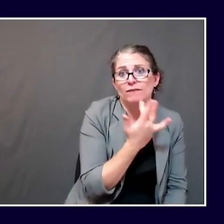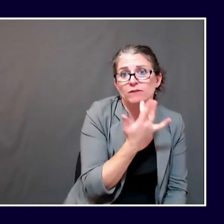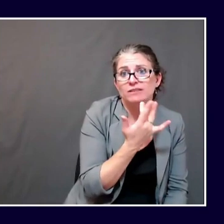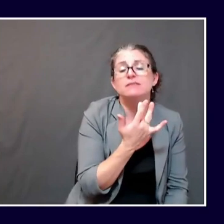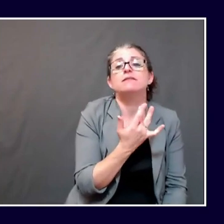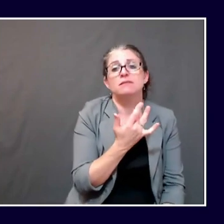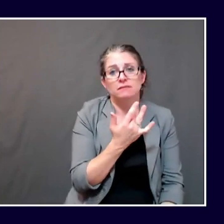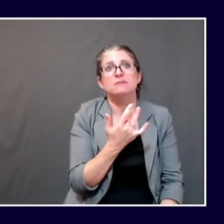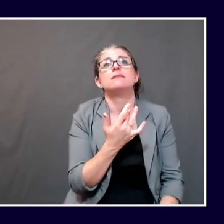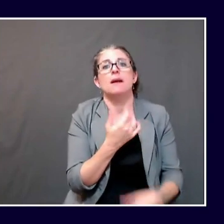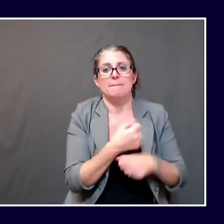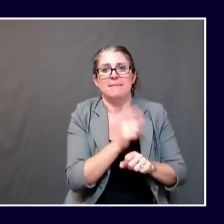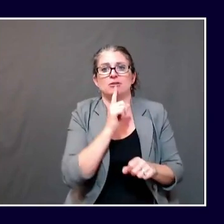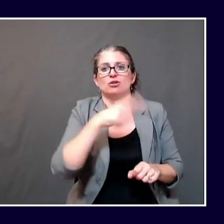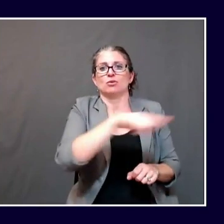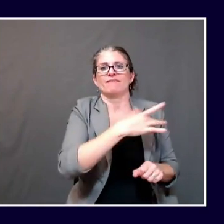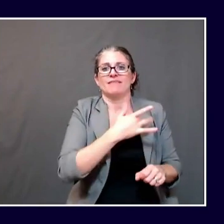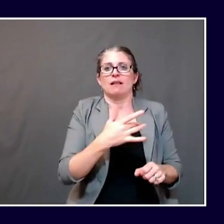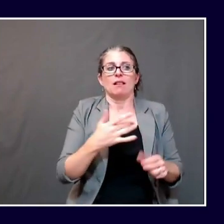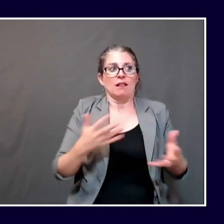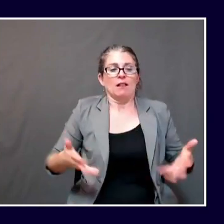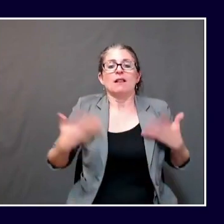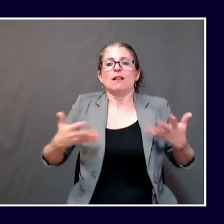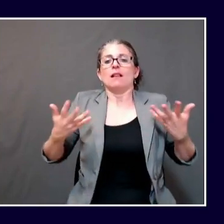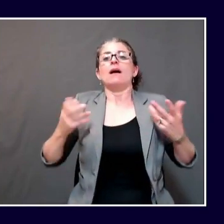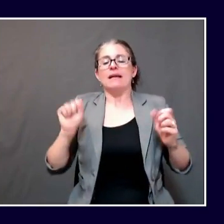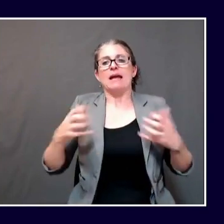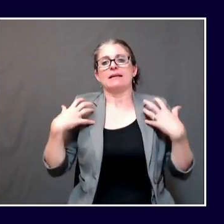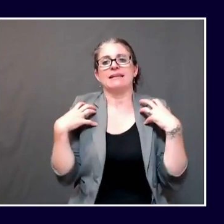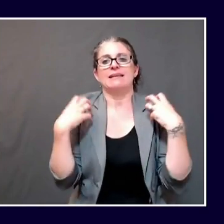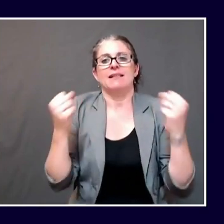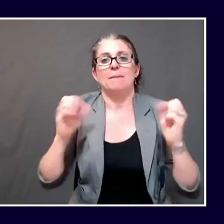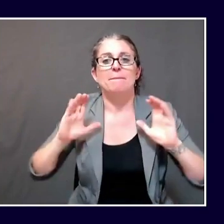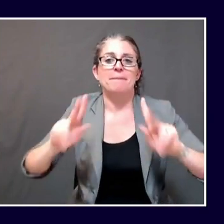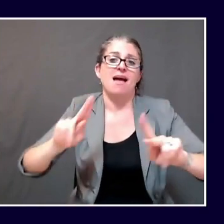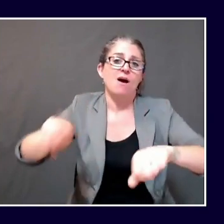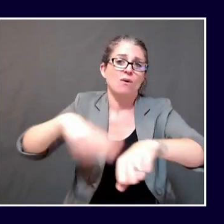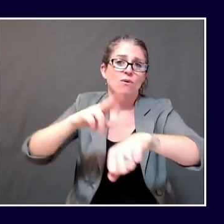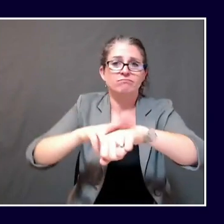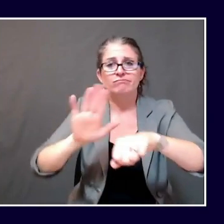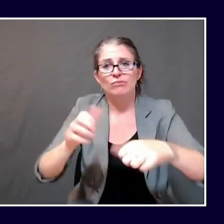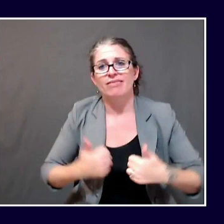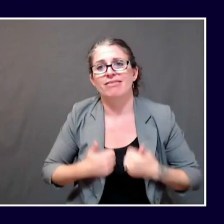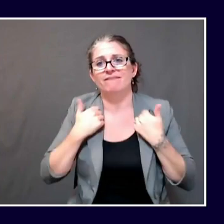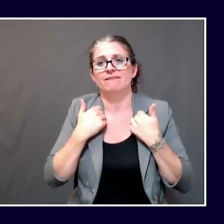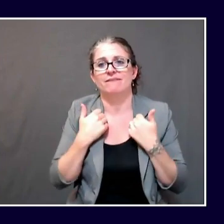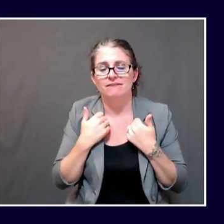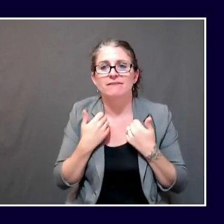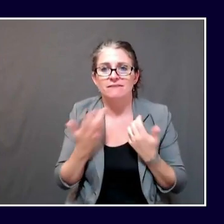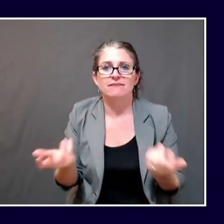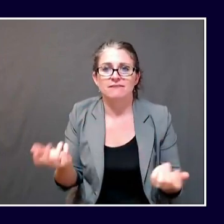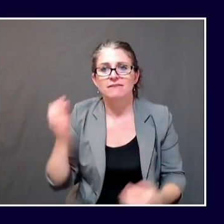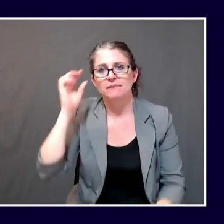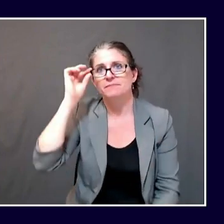for COVID-19. And I'm sort of wondering, like, what the trend line of the racial disparity is.